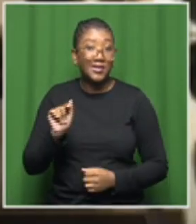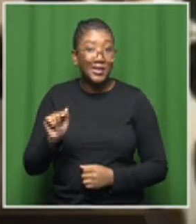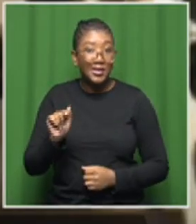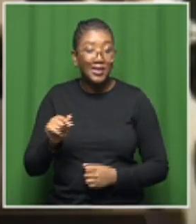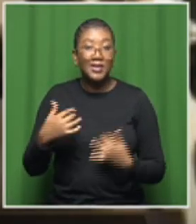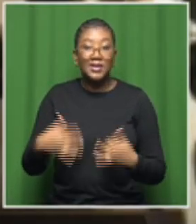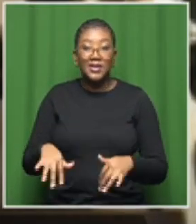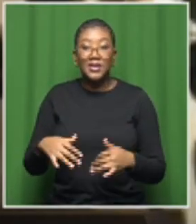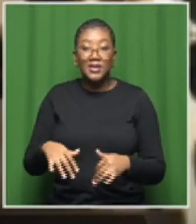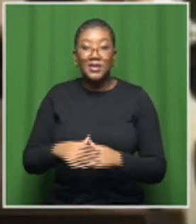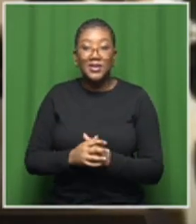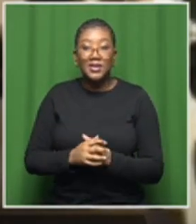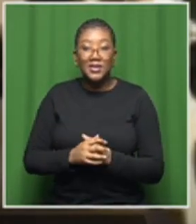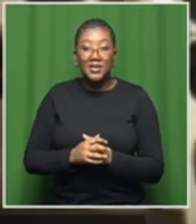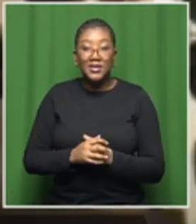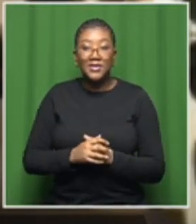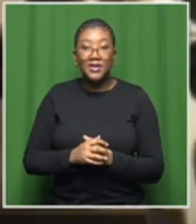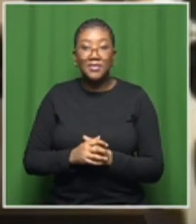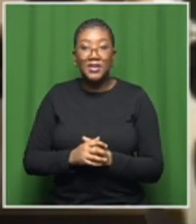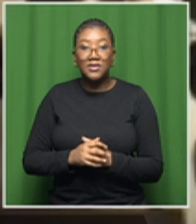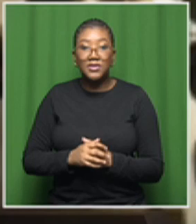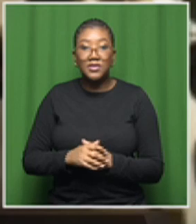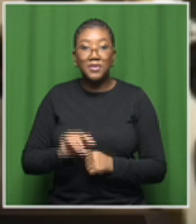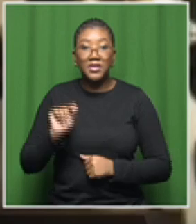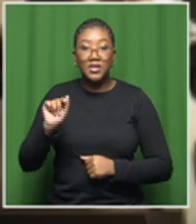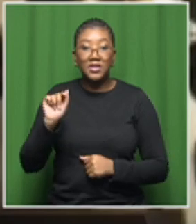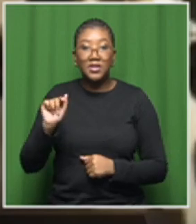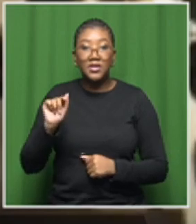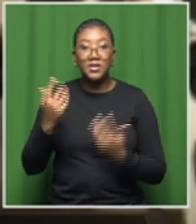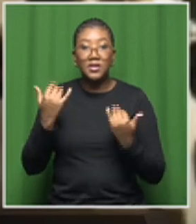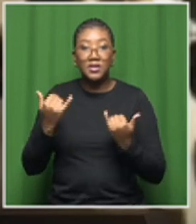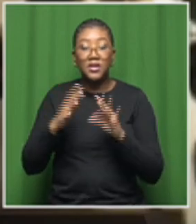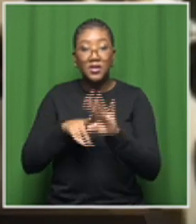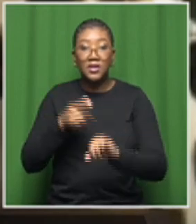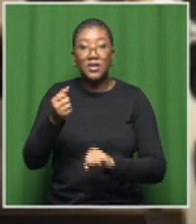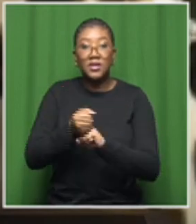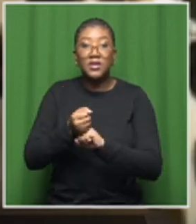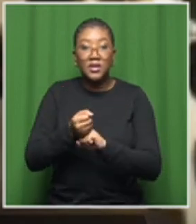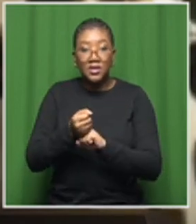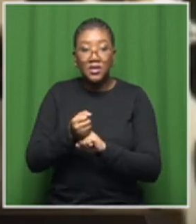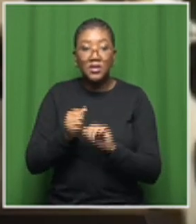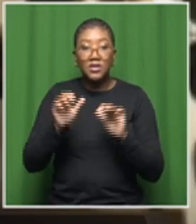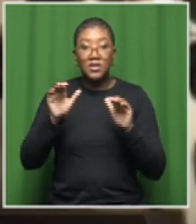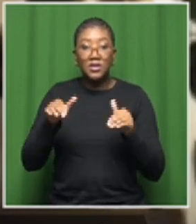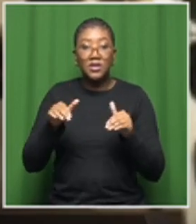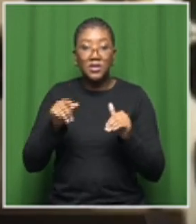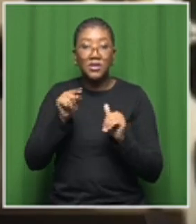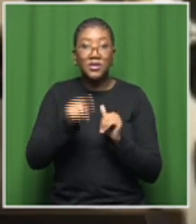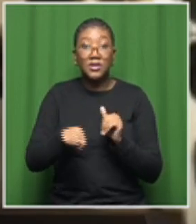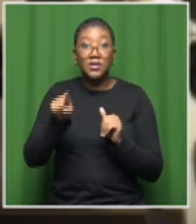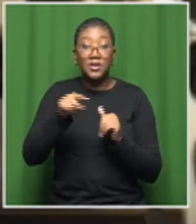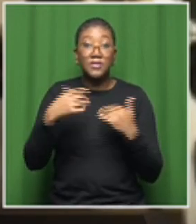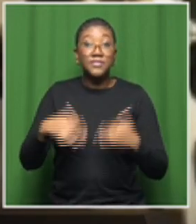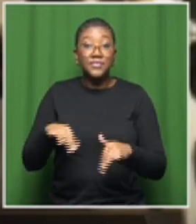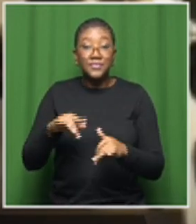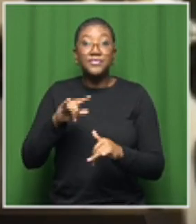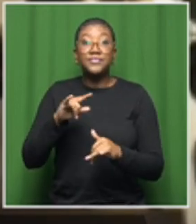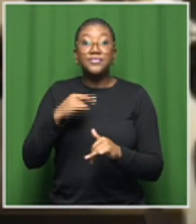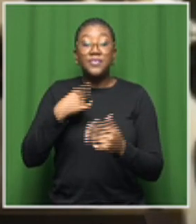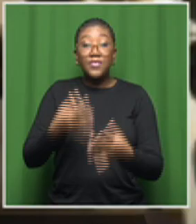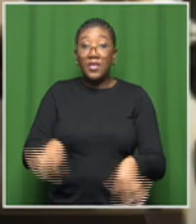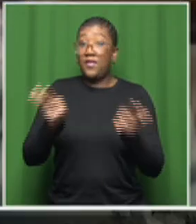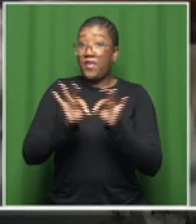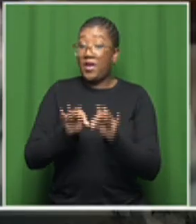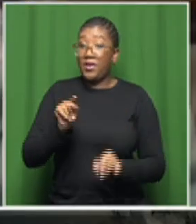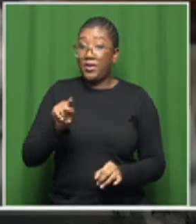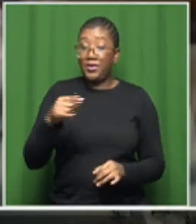that supports up-and-coming artists and performing arts, and that's really, really valuable. And so if